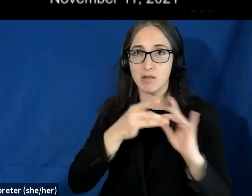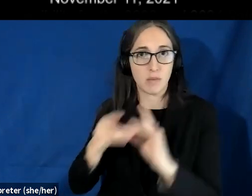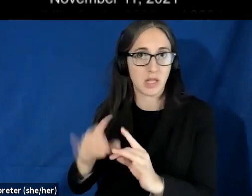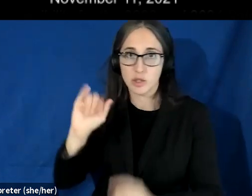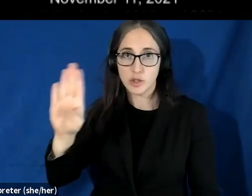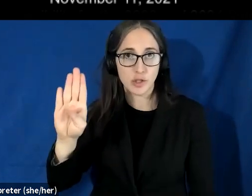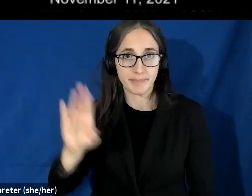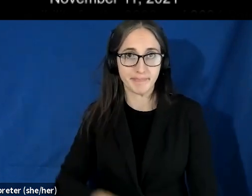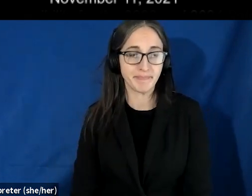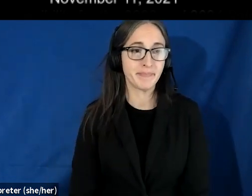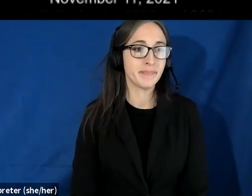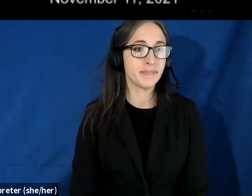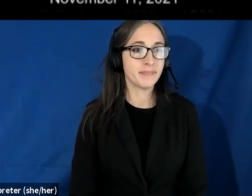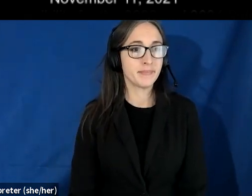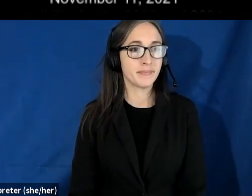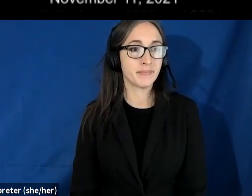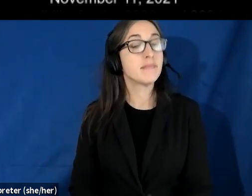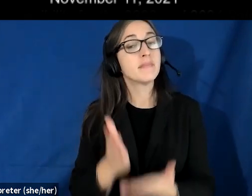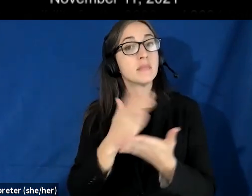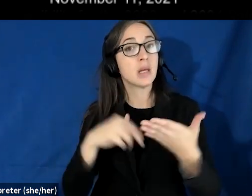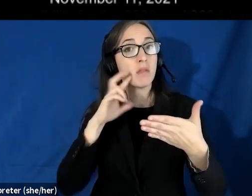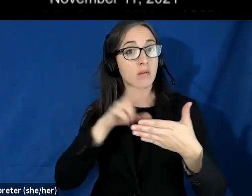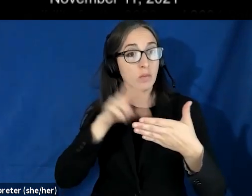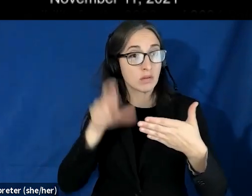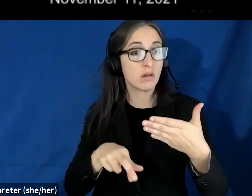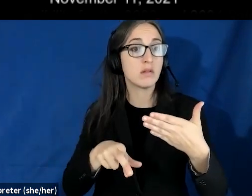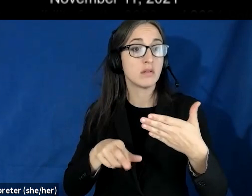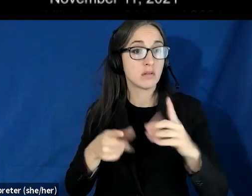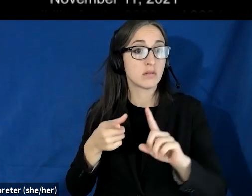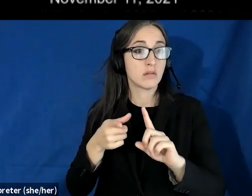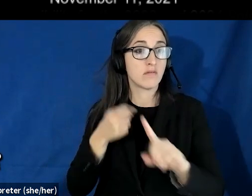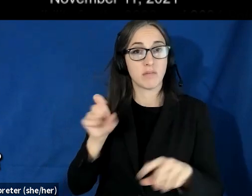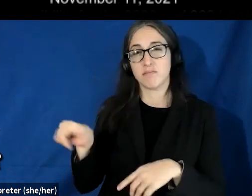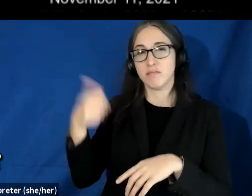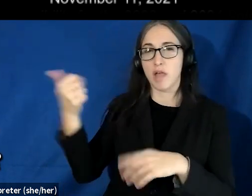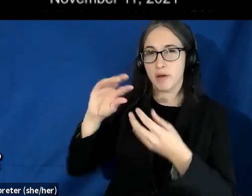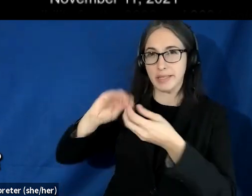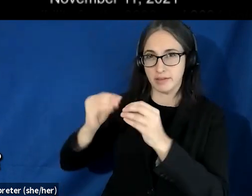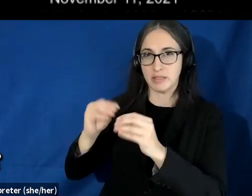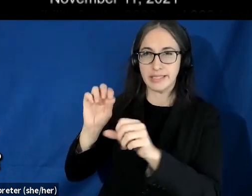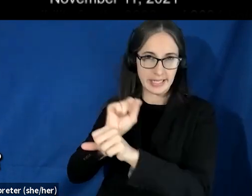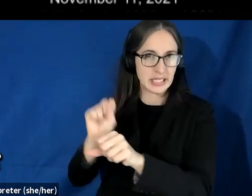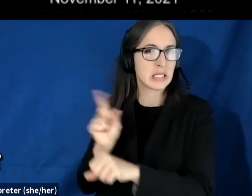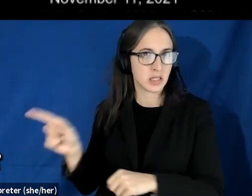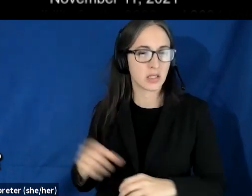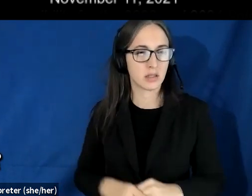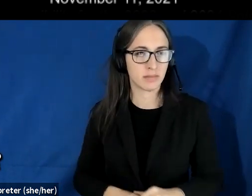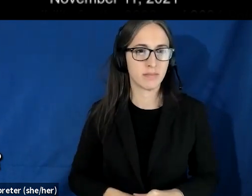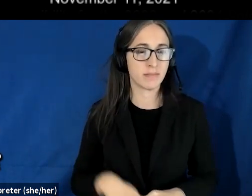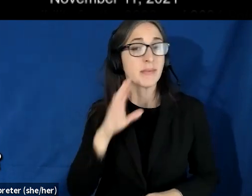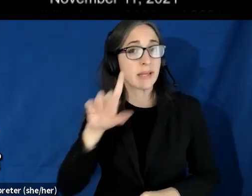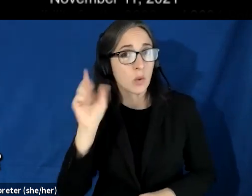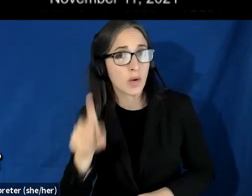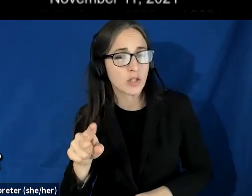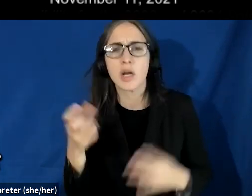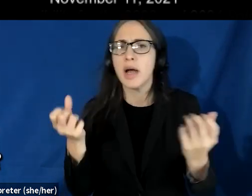So these are some of the results we've got from another statistic. And the question was, how many